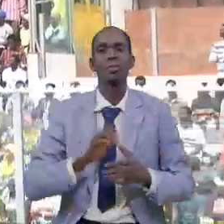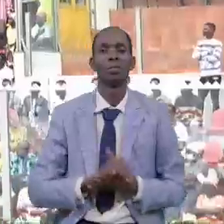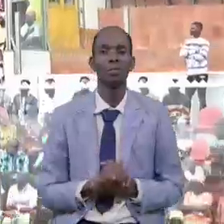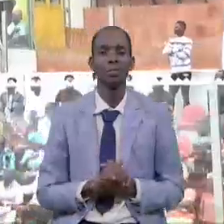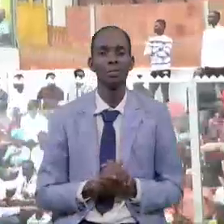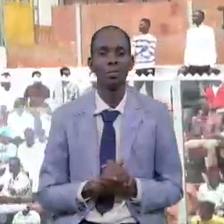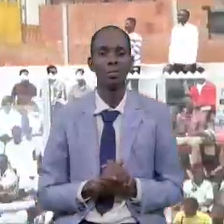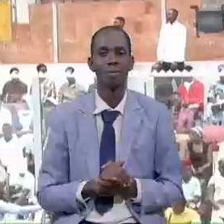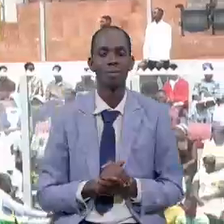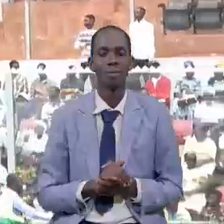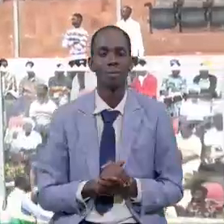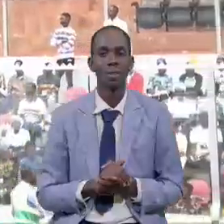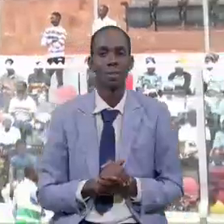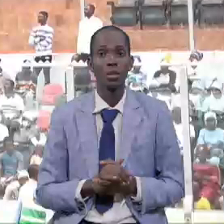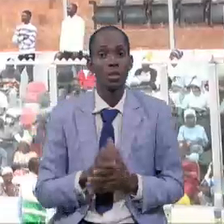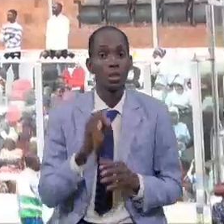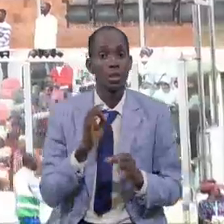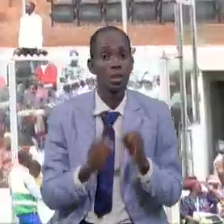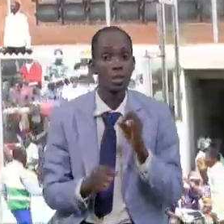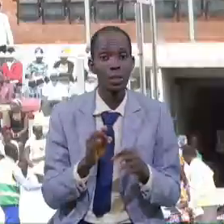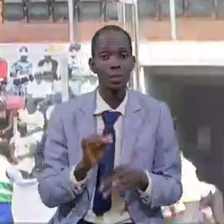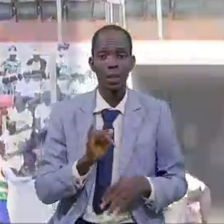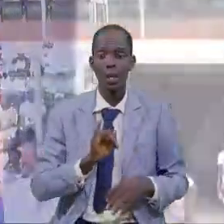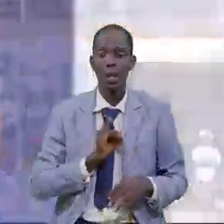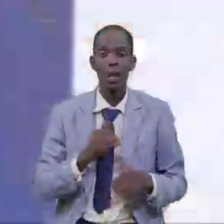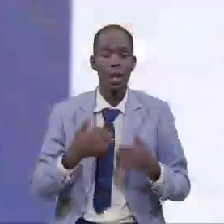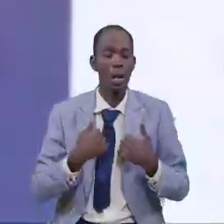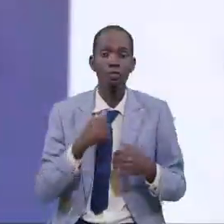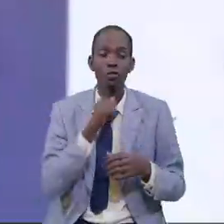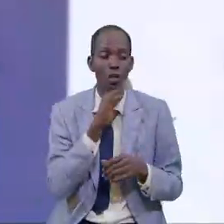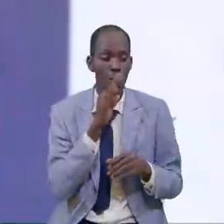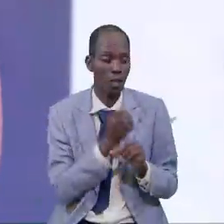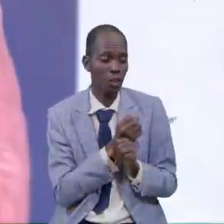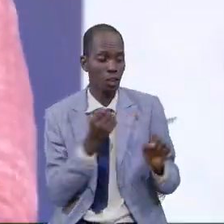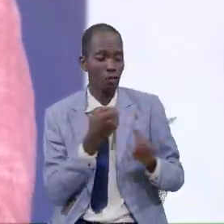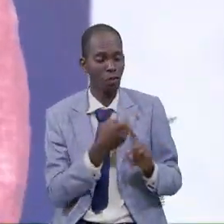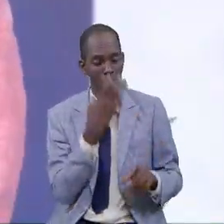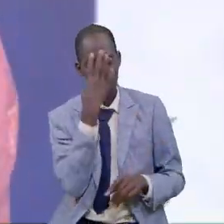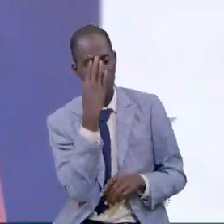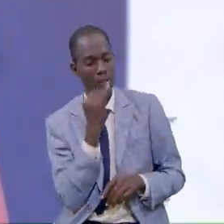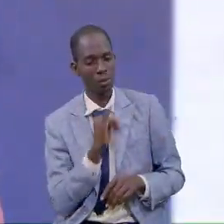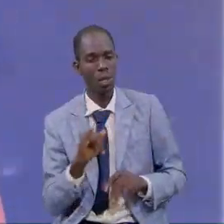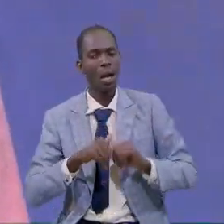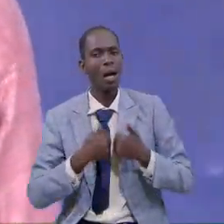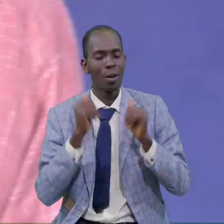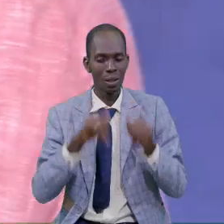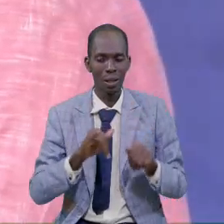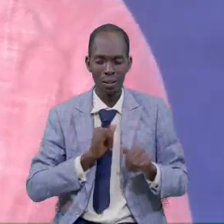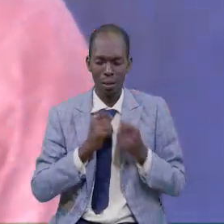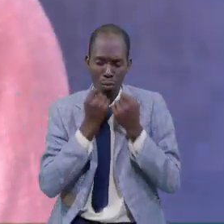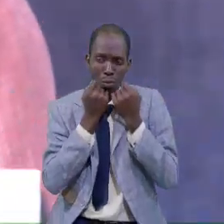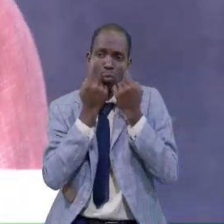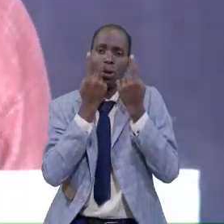You know, if I had not been asleep from sleeping, how can I wake up over here? I wake up, you know, sometimes